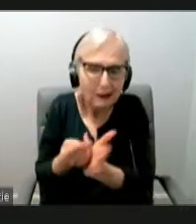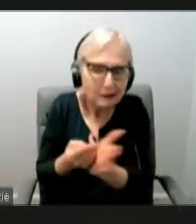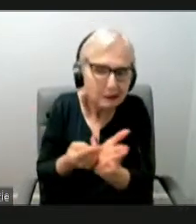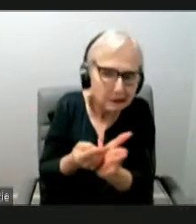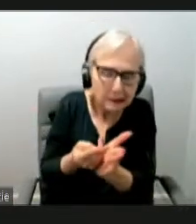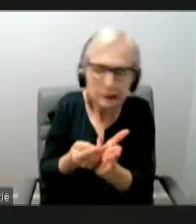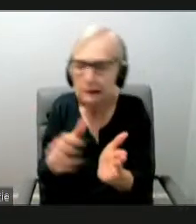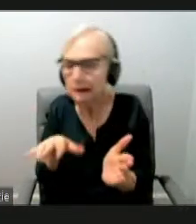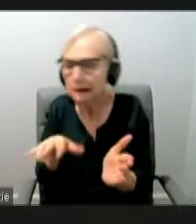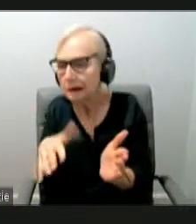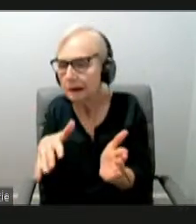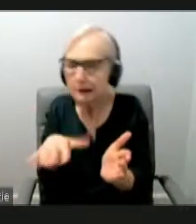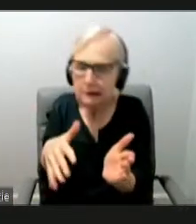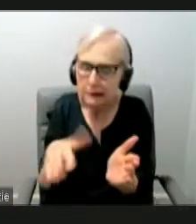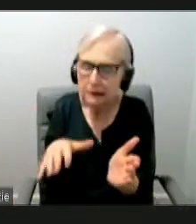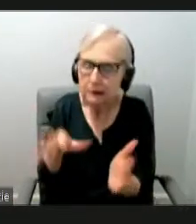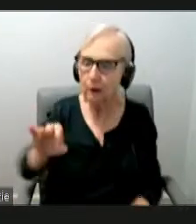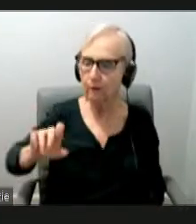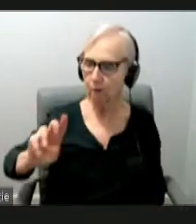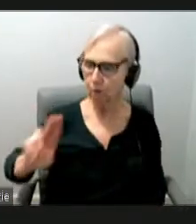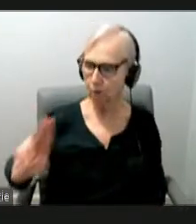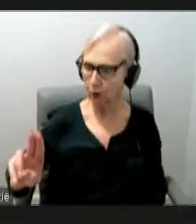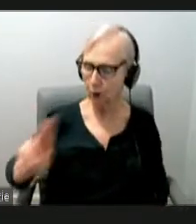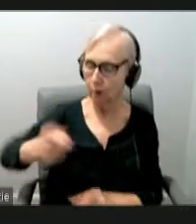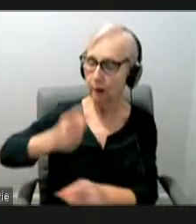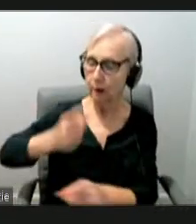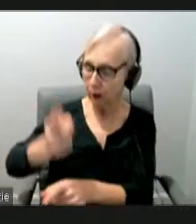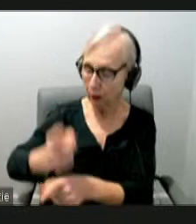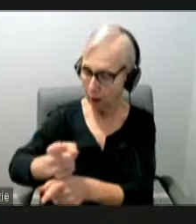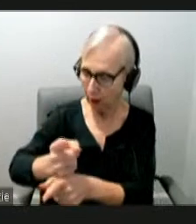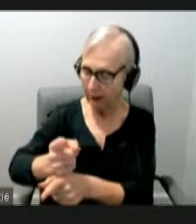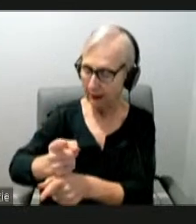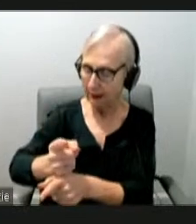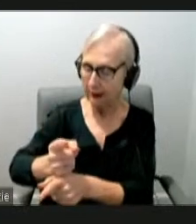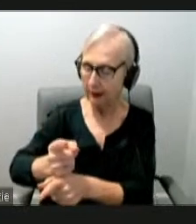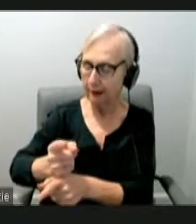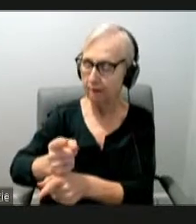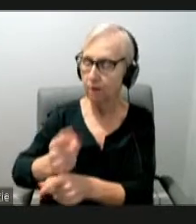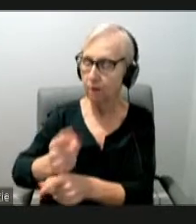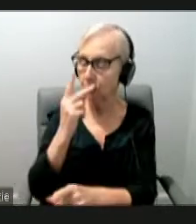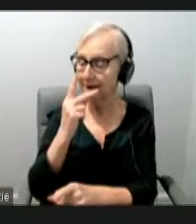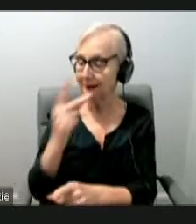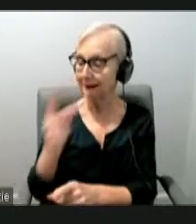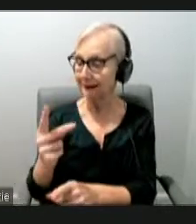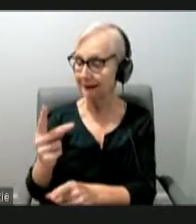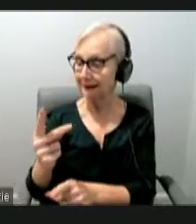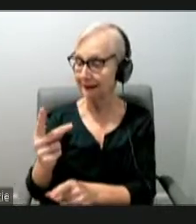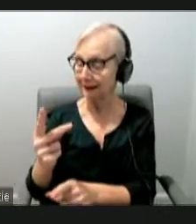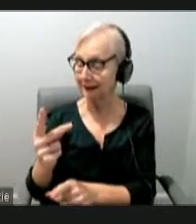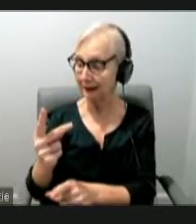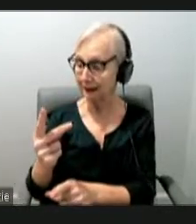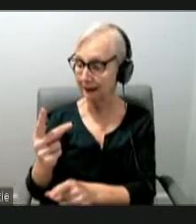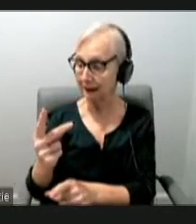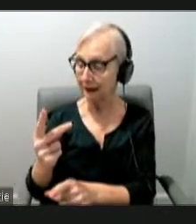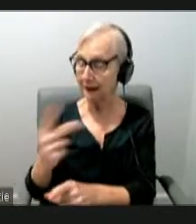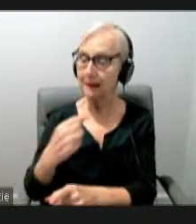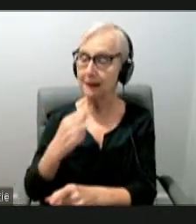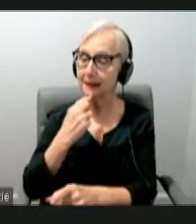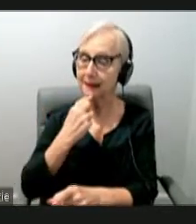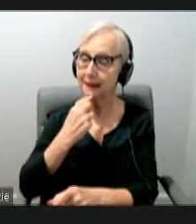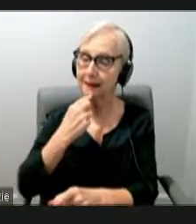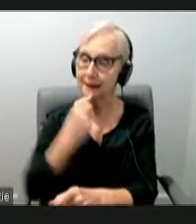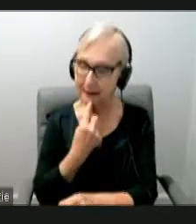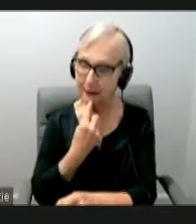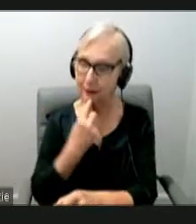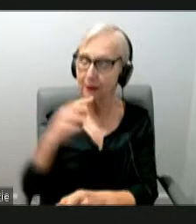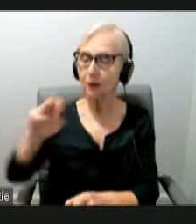could happen with flu this year. But you're right in that if we were to see play out a severe influenza